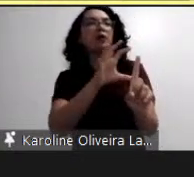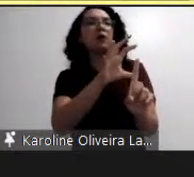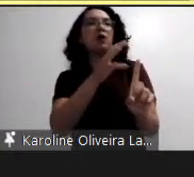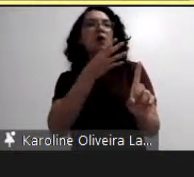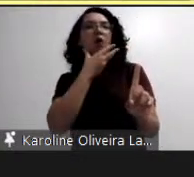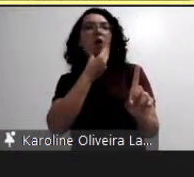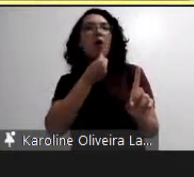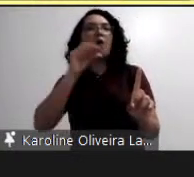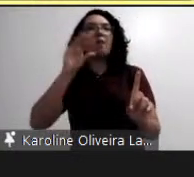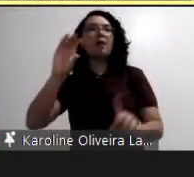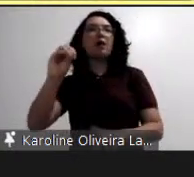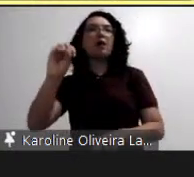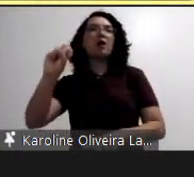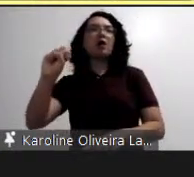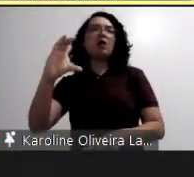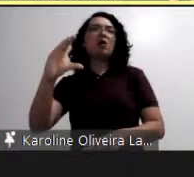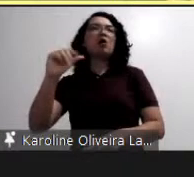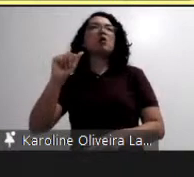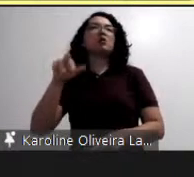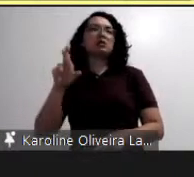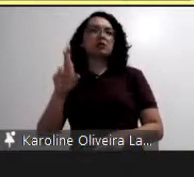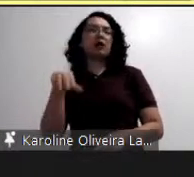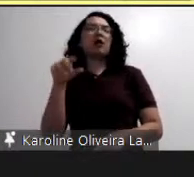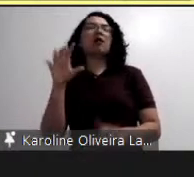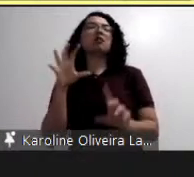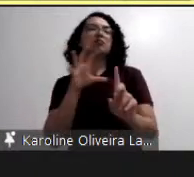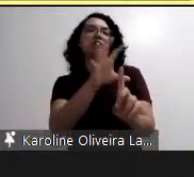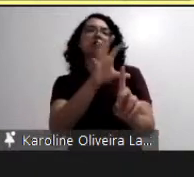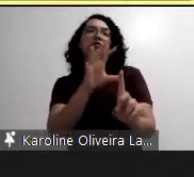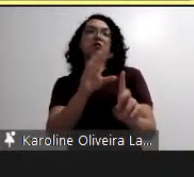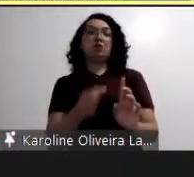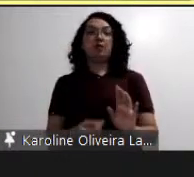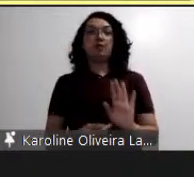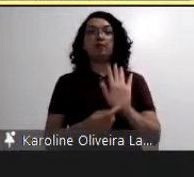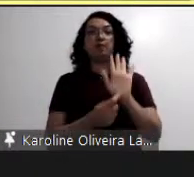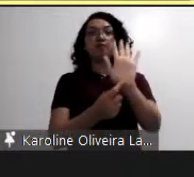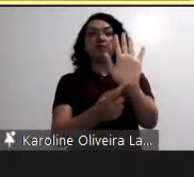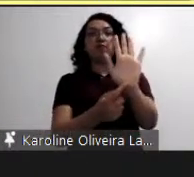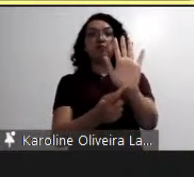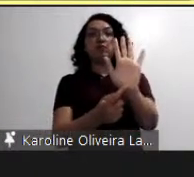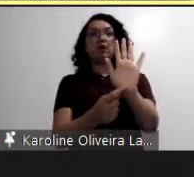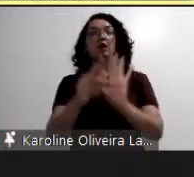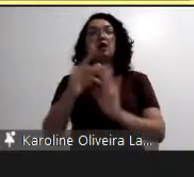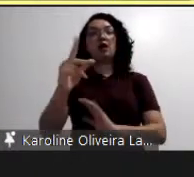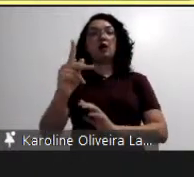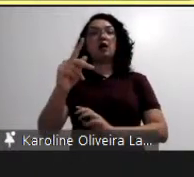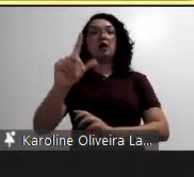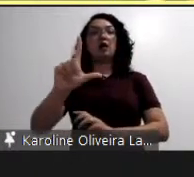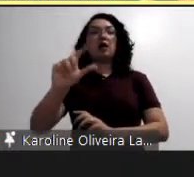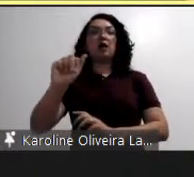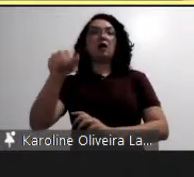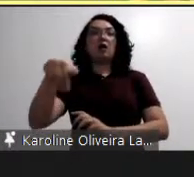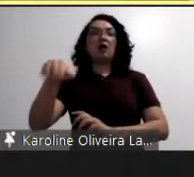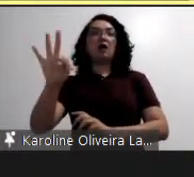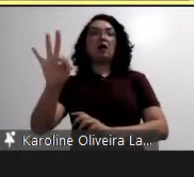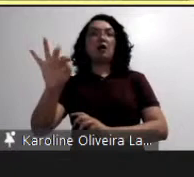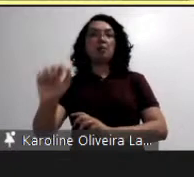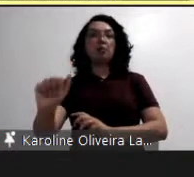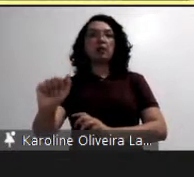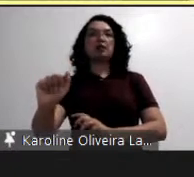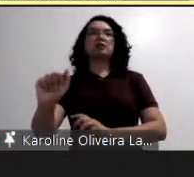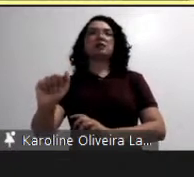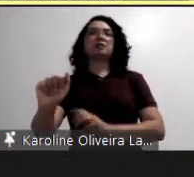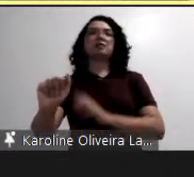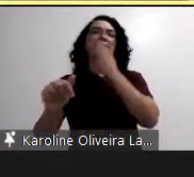project. And again, I want to point out, because Pretoria has very, very large city blocks. It's not